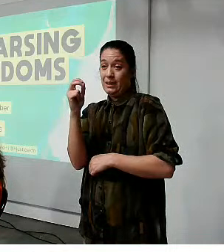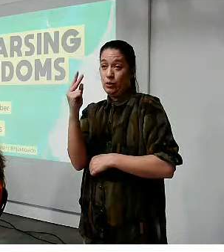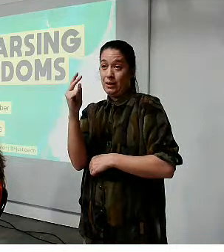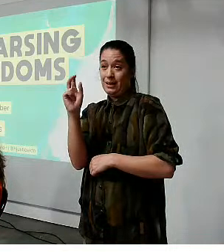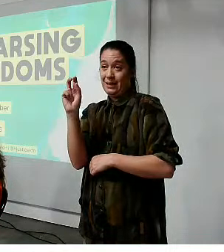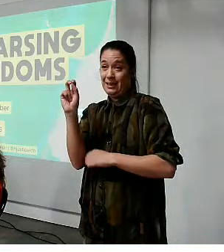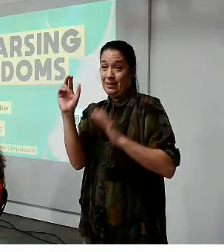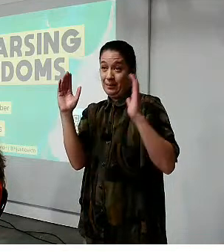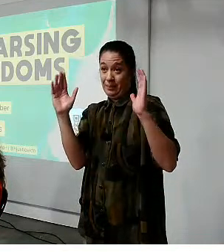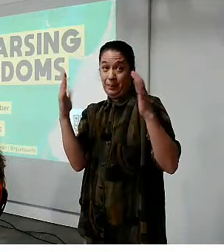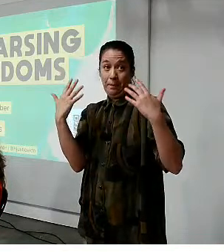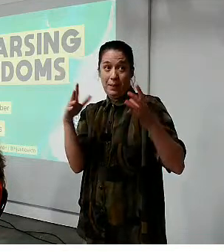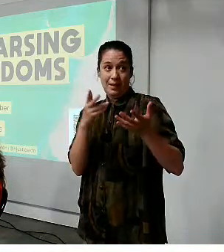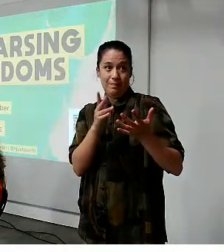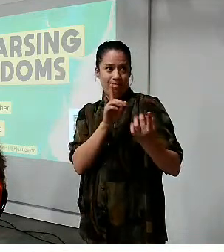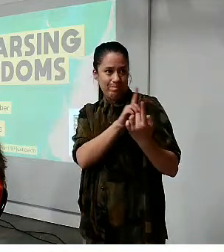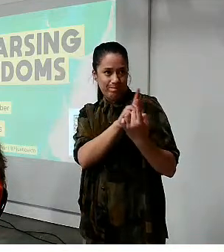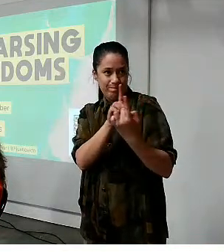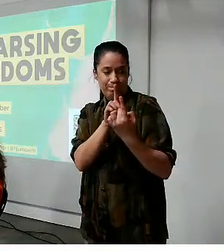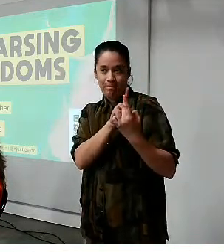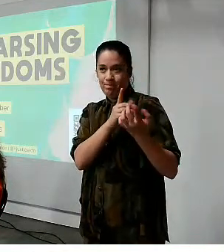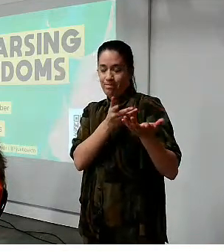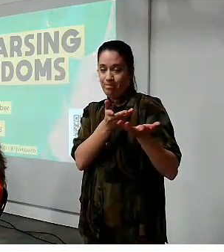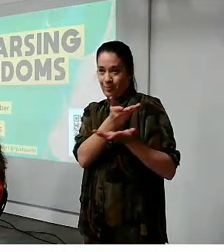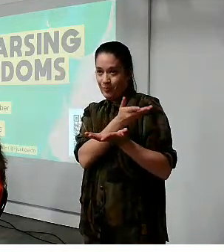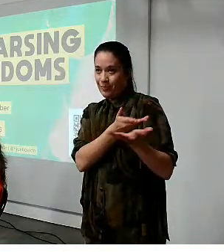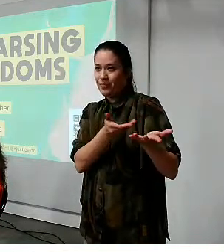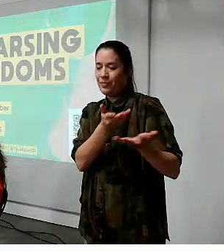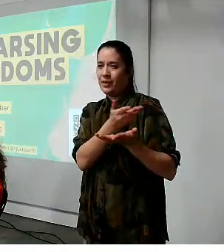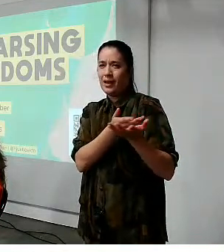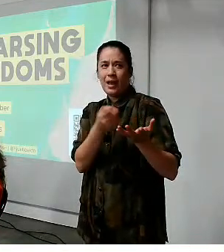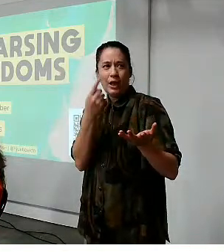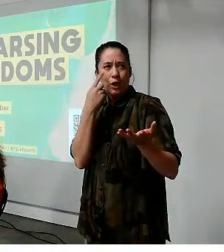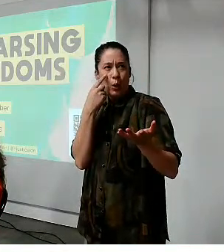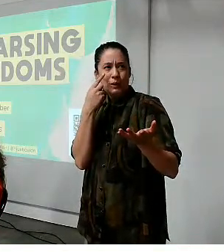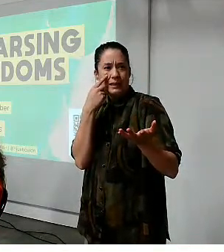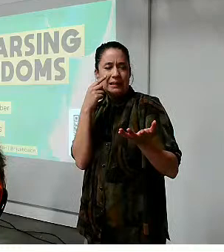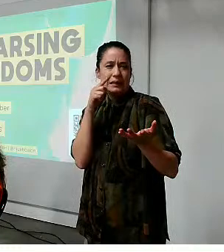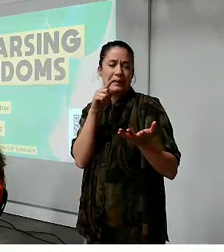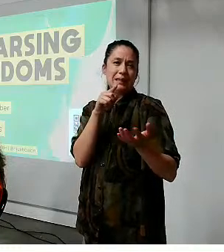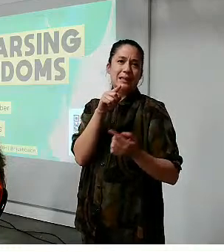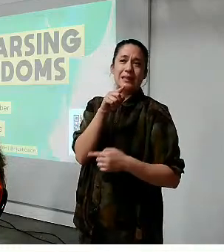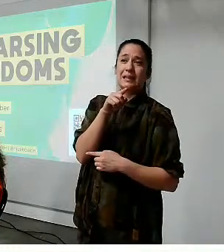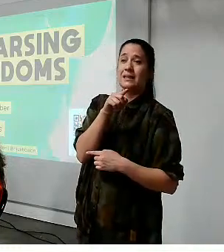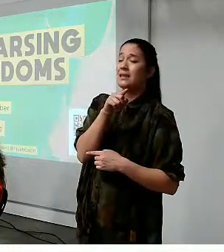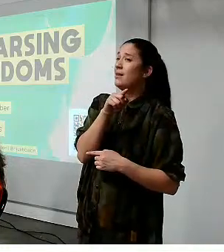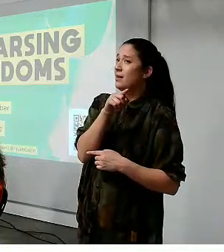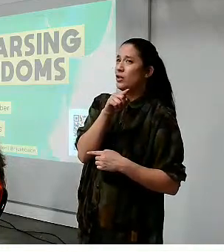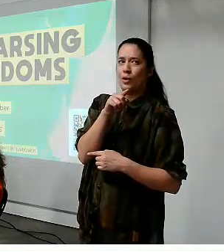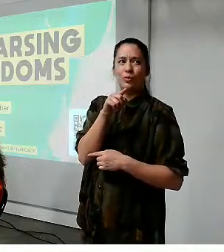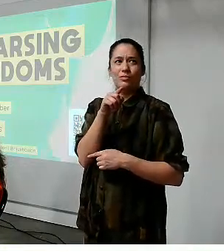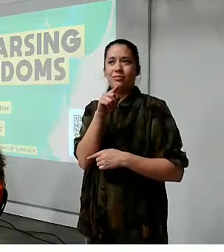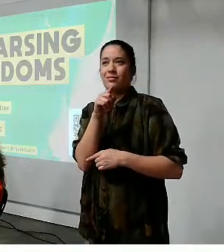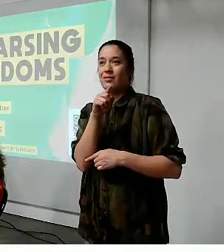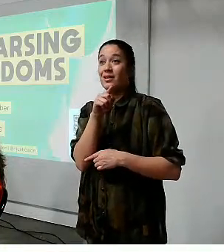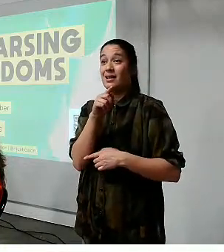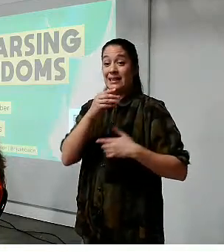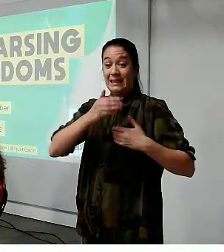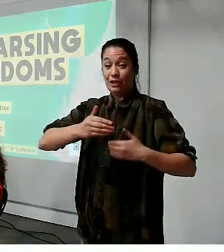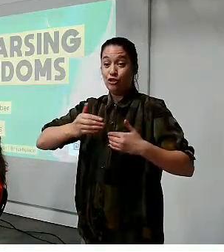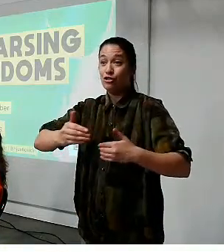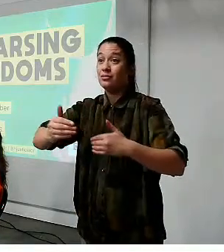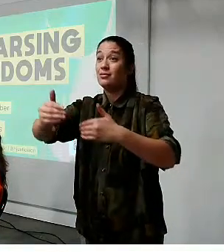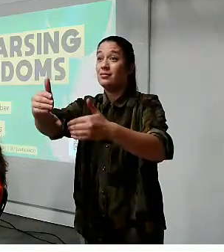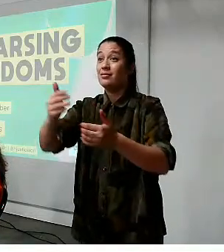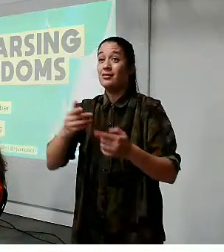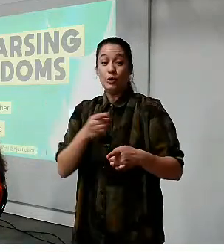I noticed was that it was great to be able to talk to people over a period of time.